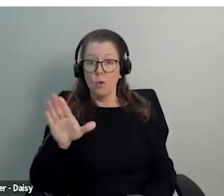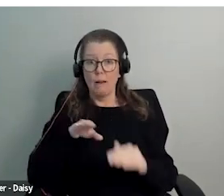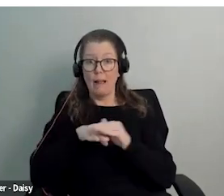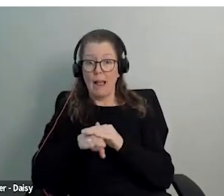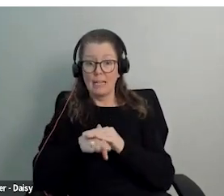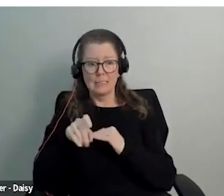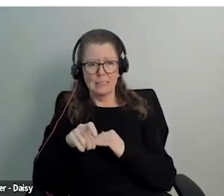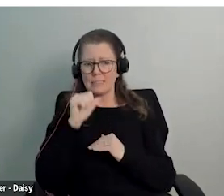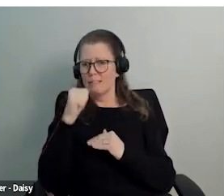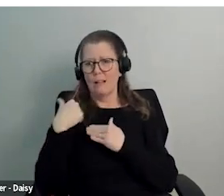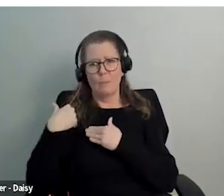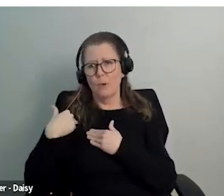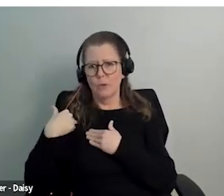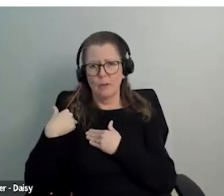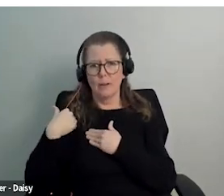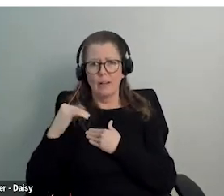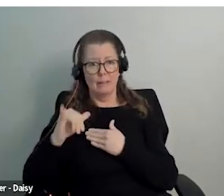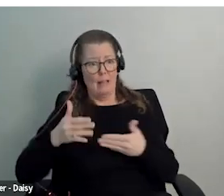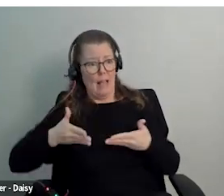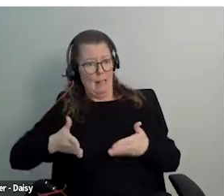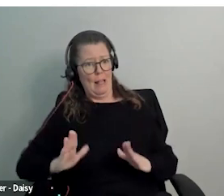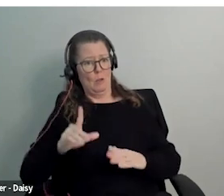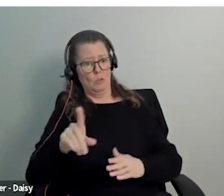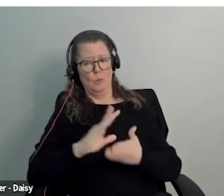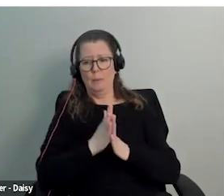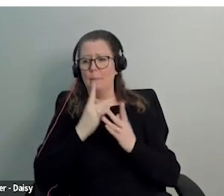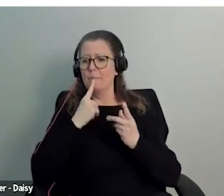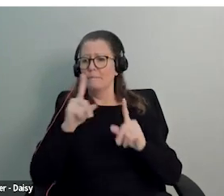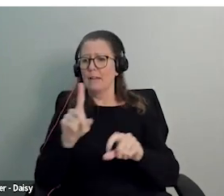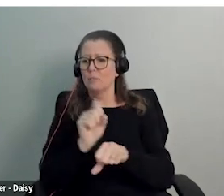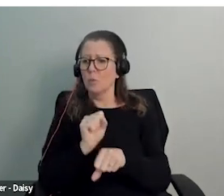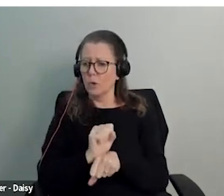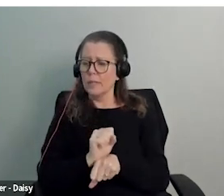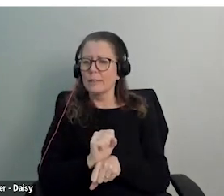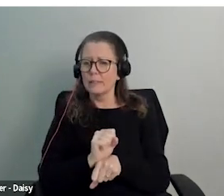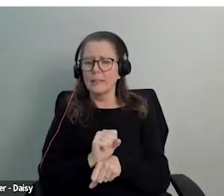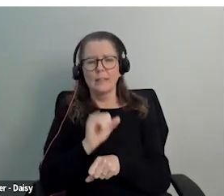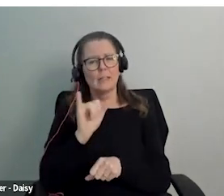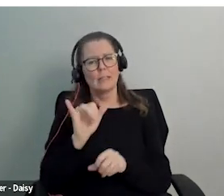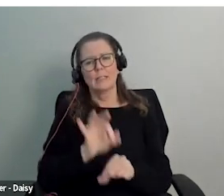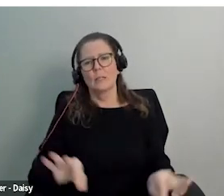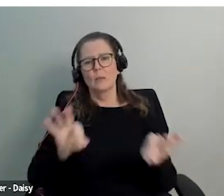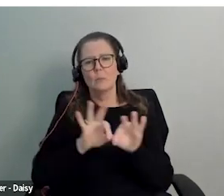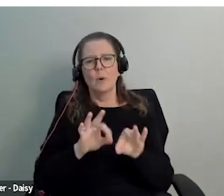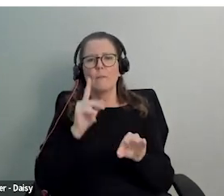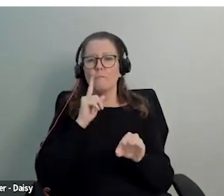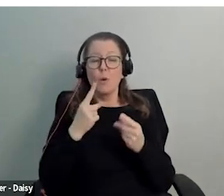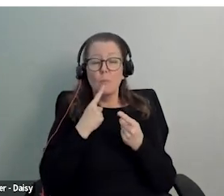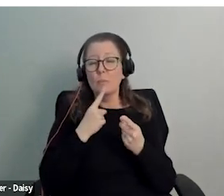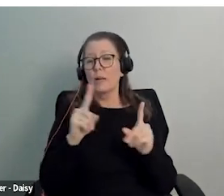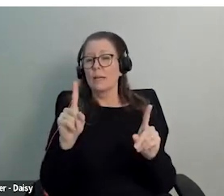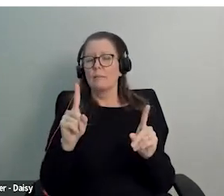a burden. They're part of what allows you to work effectively. Framing accommodations as essential for productivity helps shift